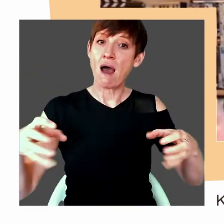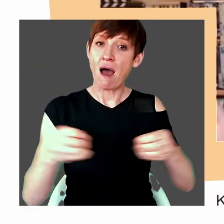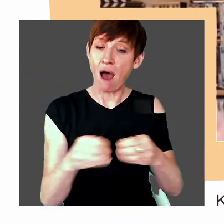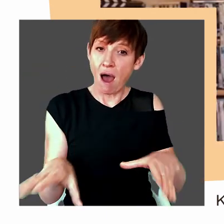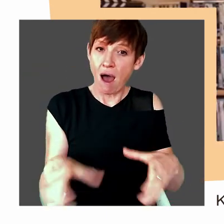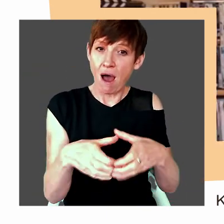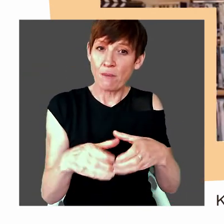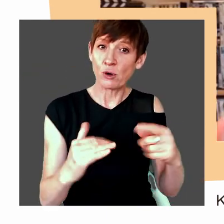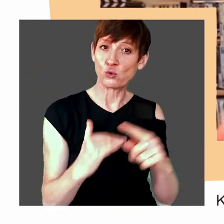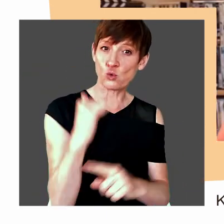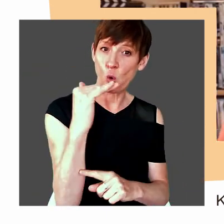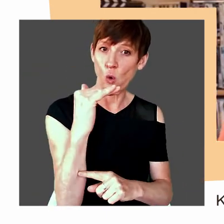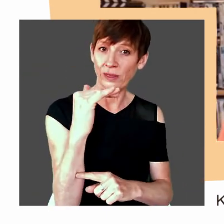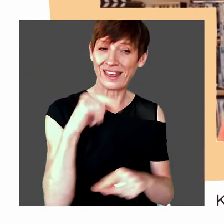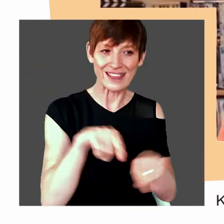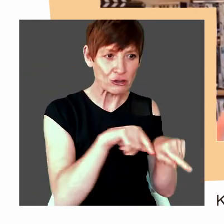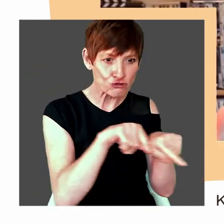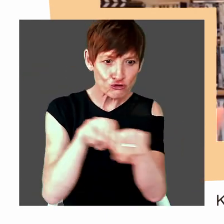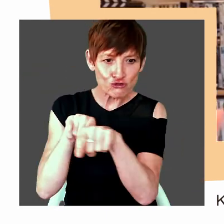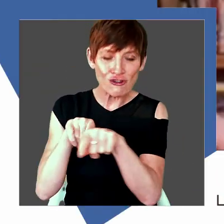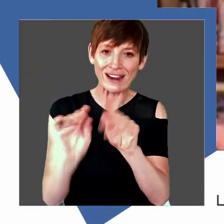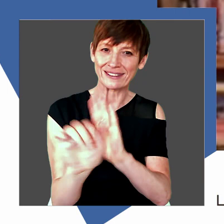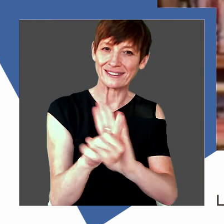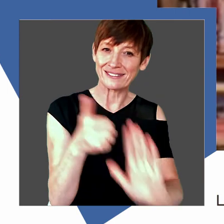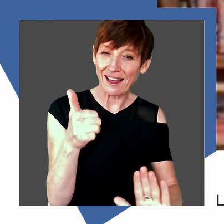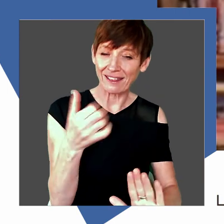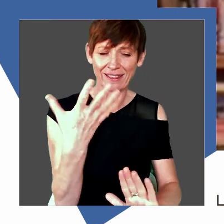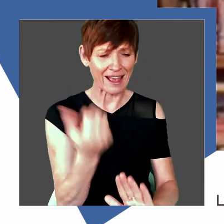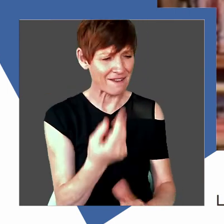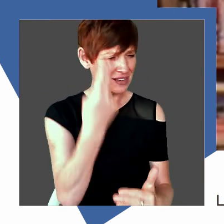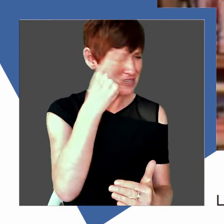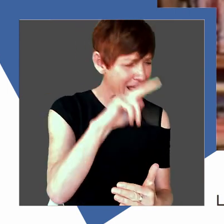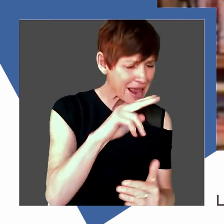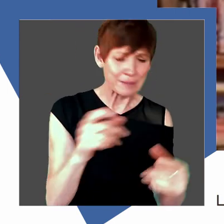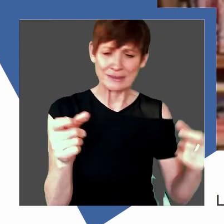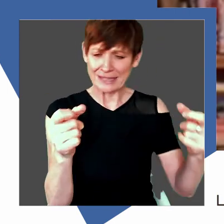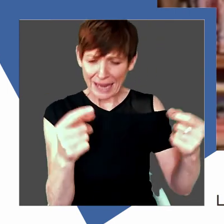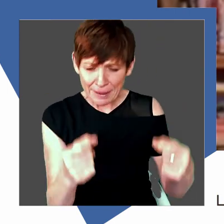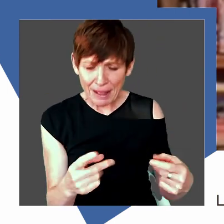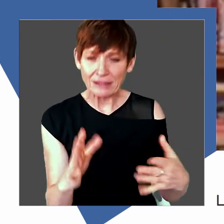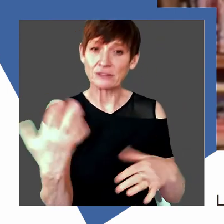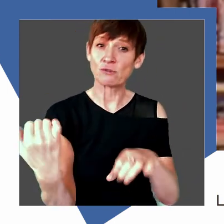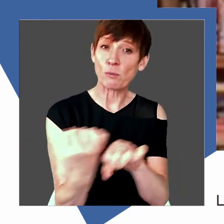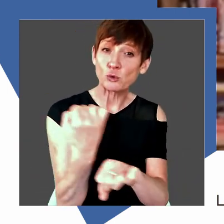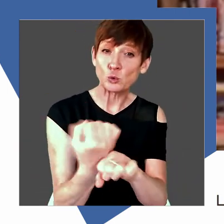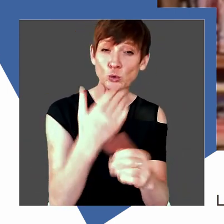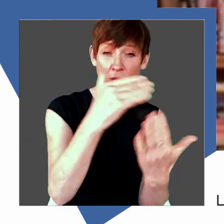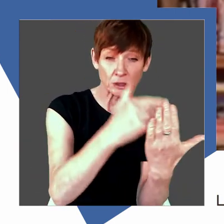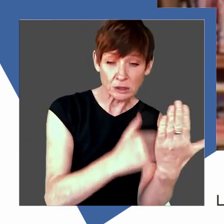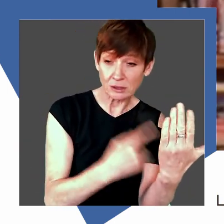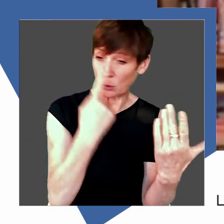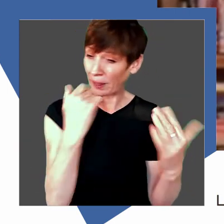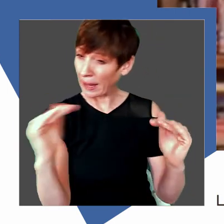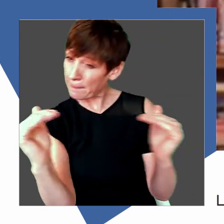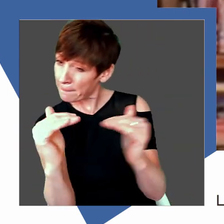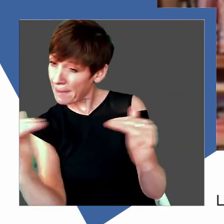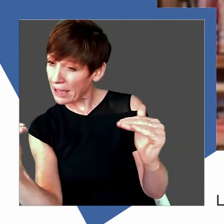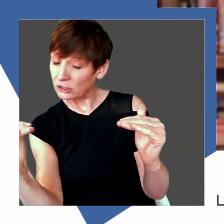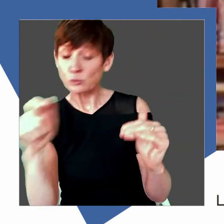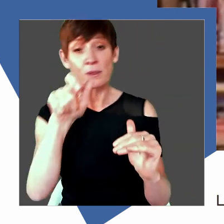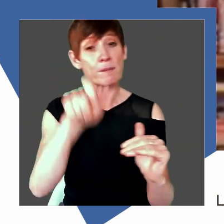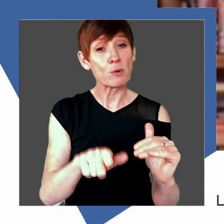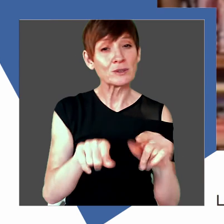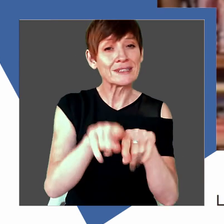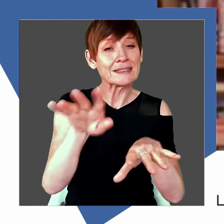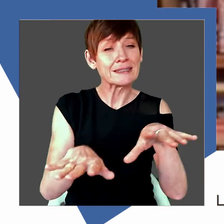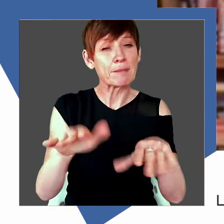They have, you know, names and email addresses for producers and writer directors, and they will be able to match you up with somebody who's at the right level